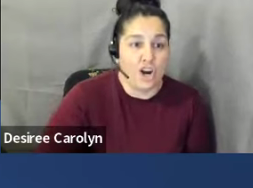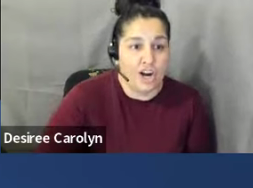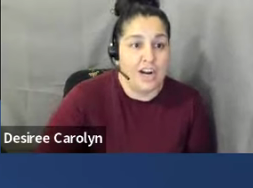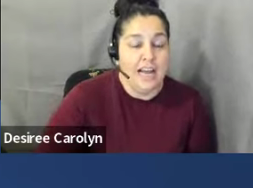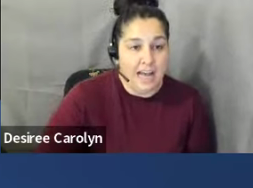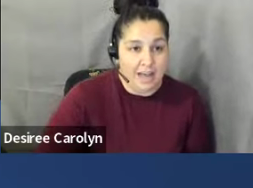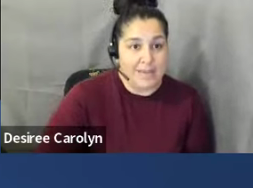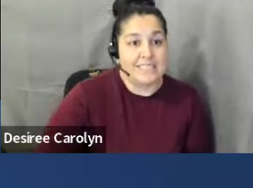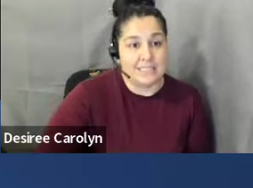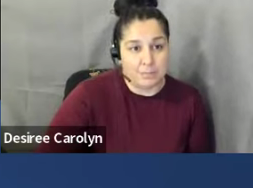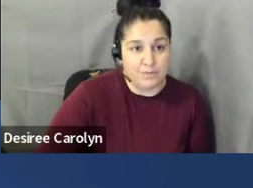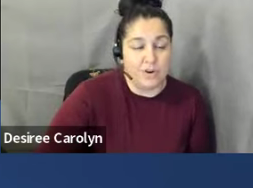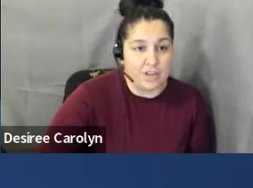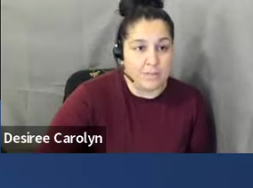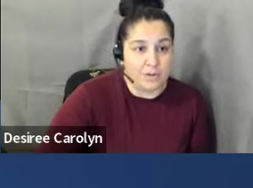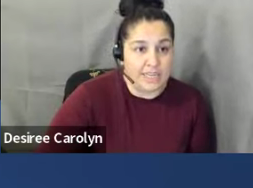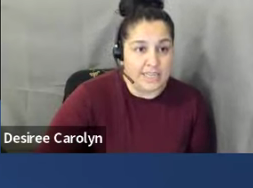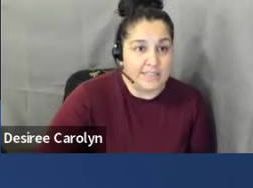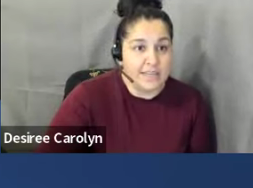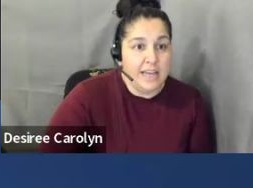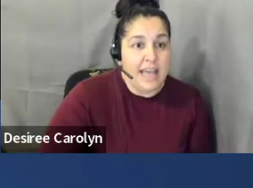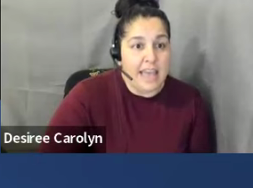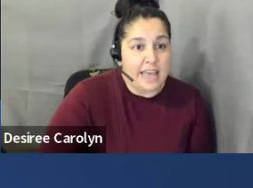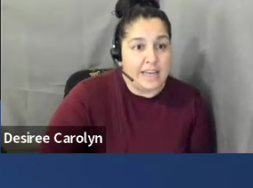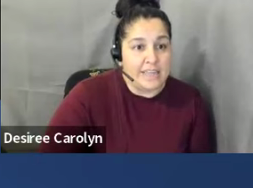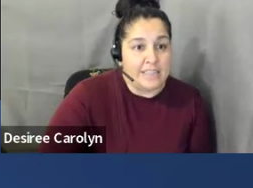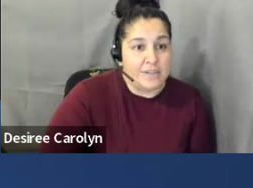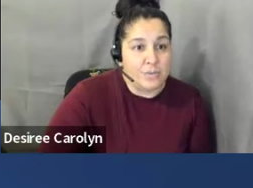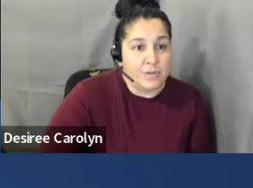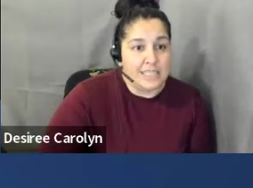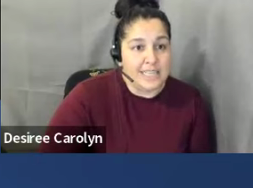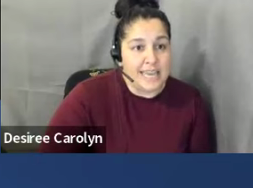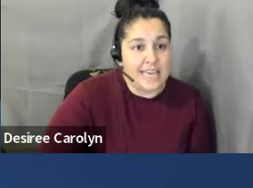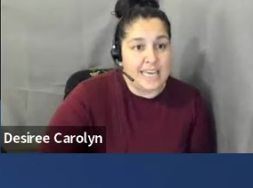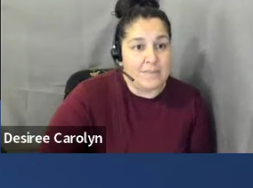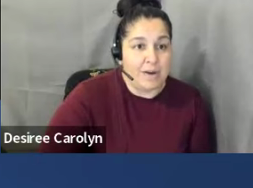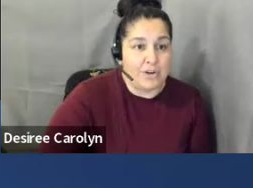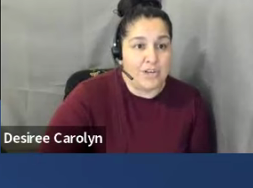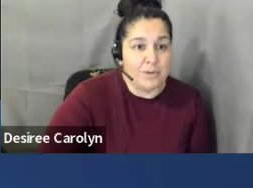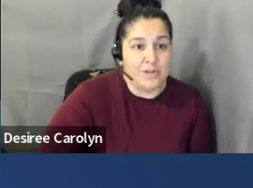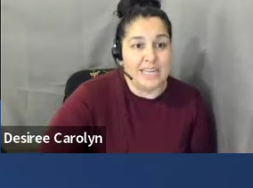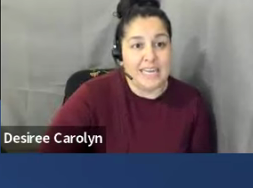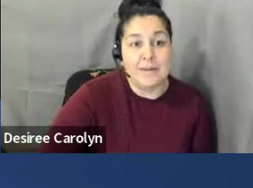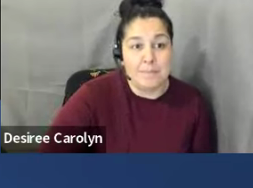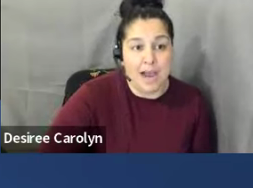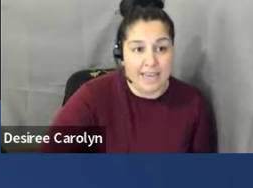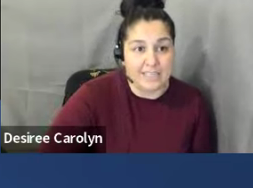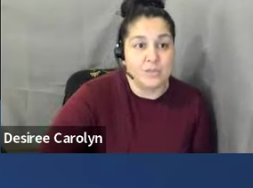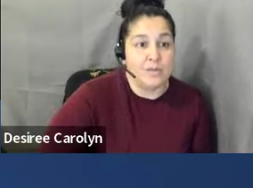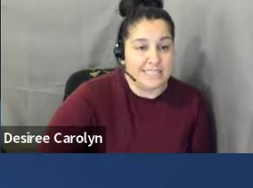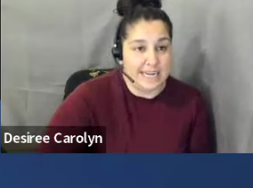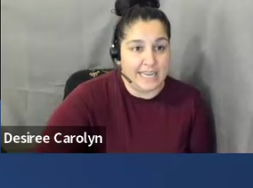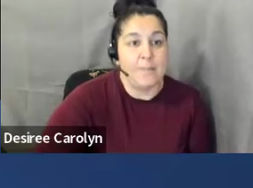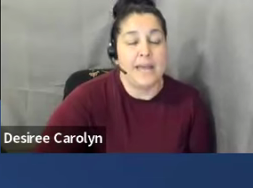procedures are accessible for our communities. And really, they keep our community in